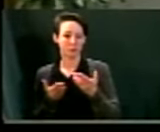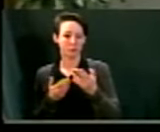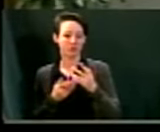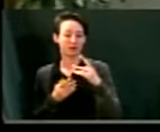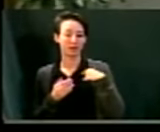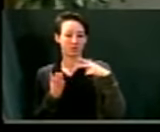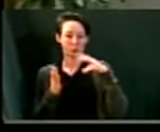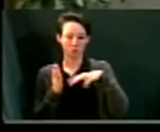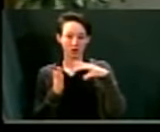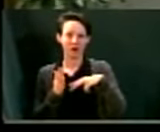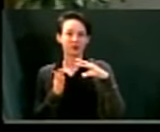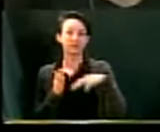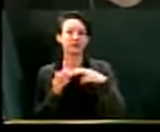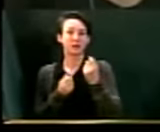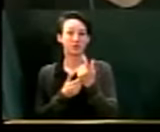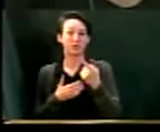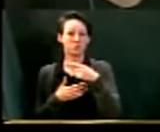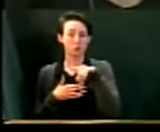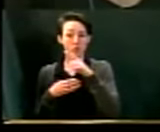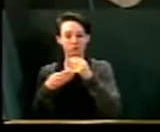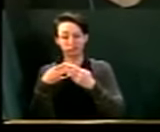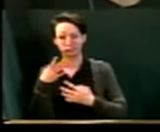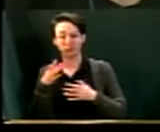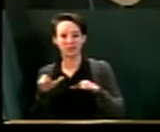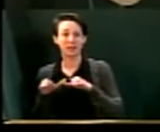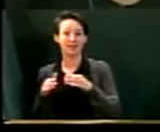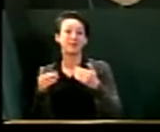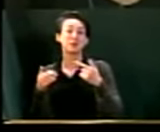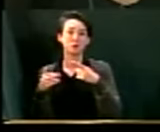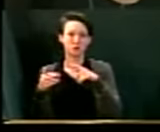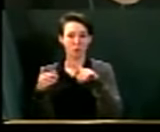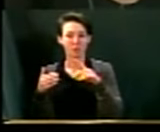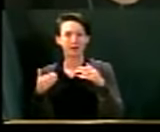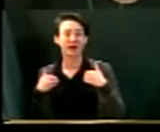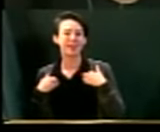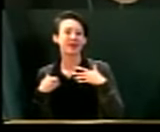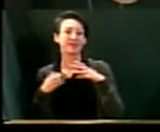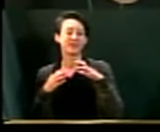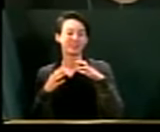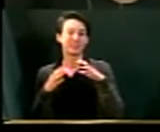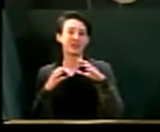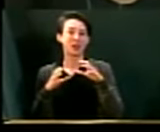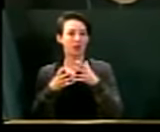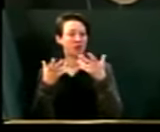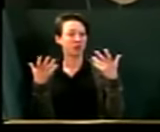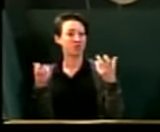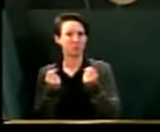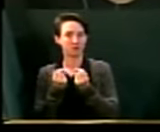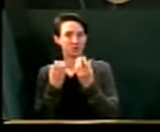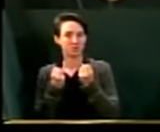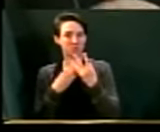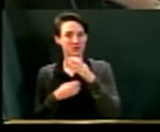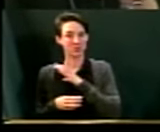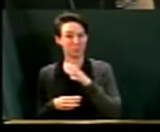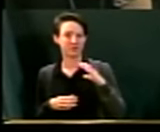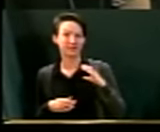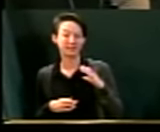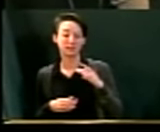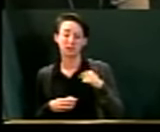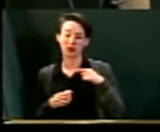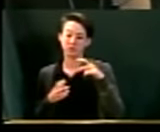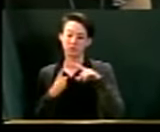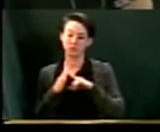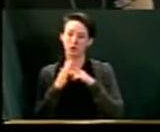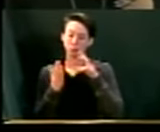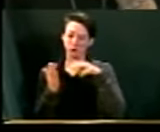of everything y'all had done. We have a lot of committees on the Board of Education. I started reading through those and I thought, oh my